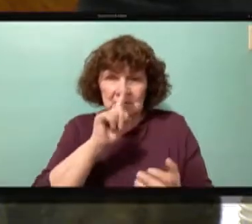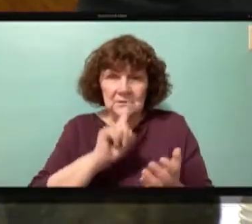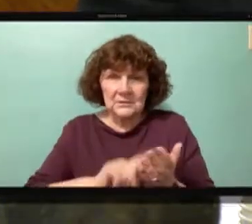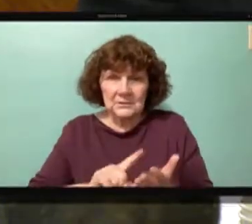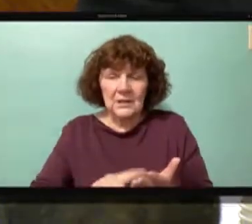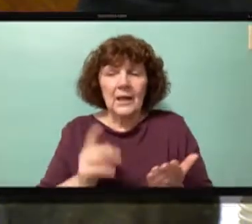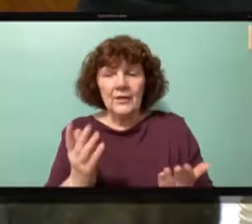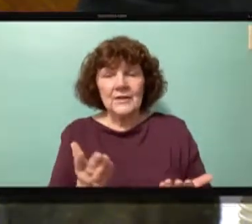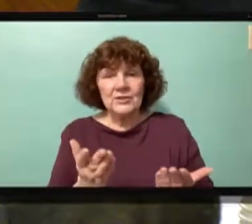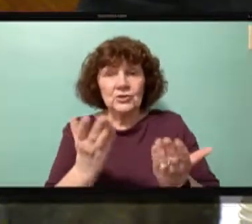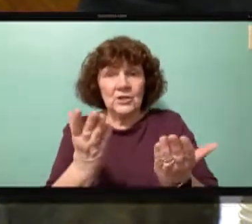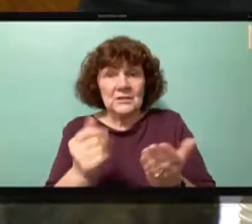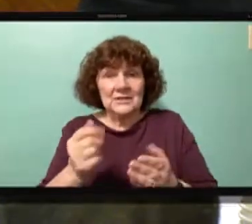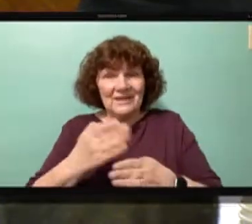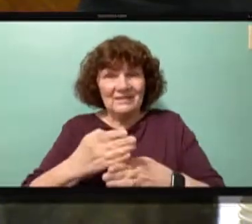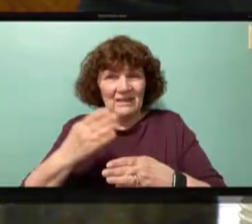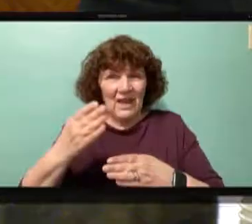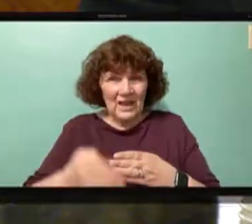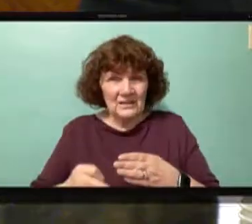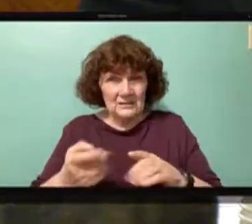at the end from our office were